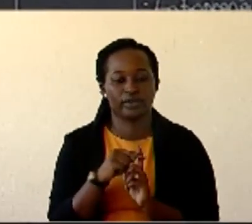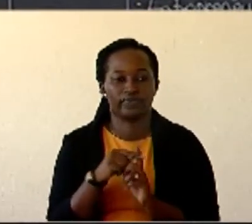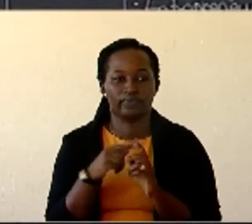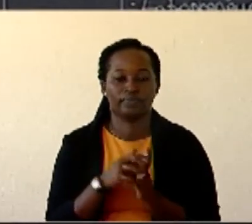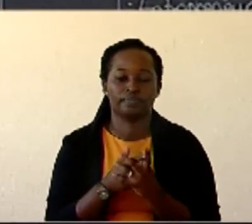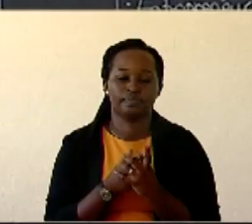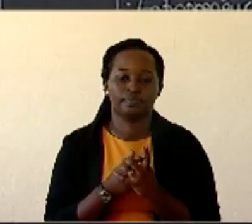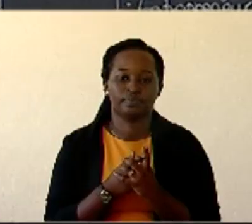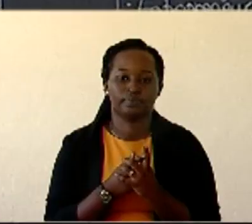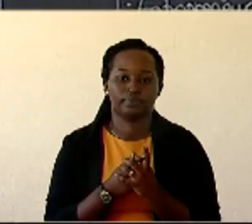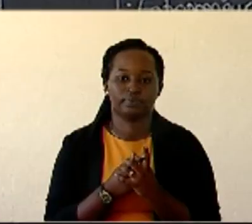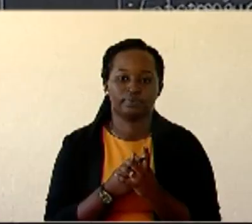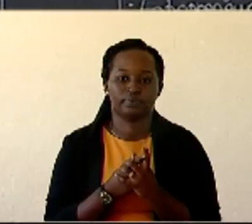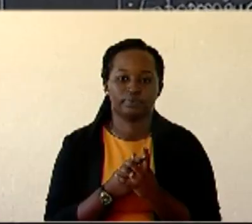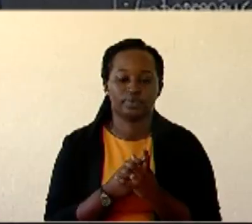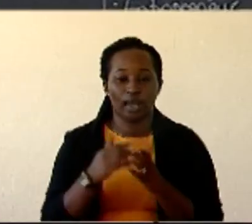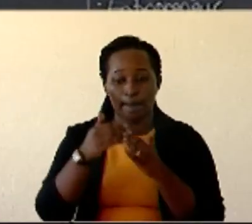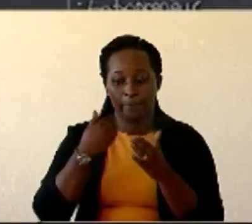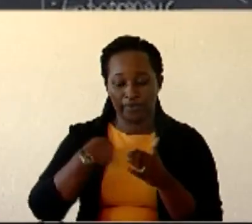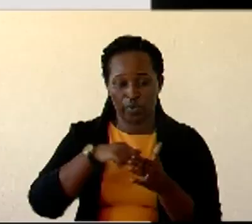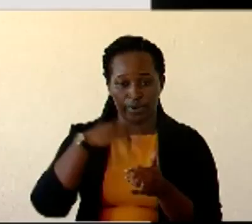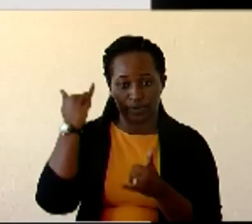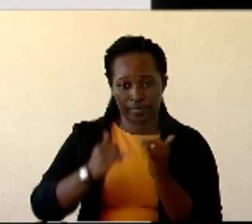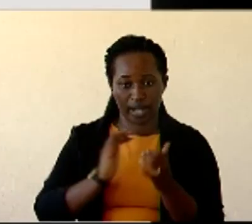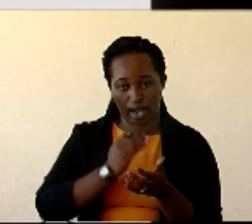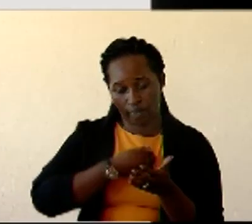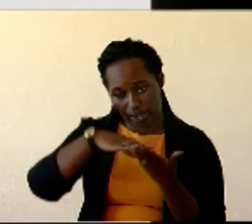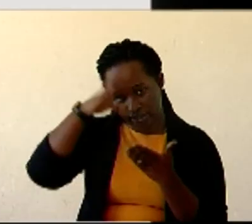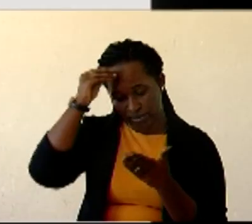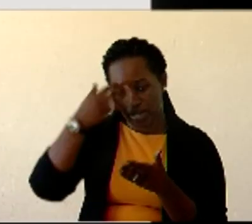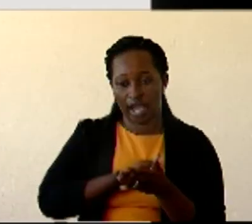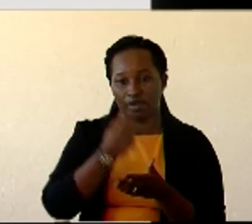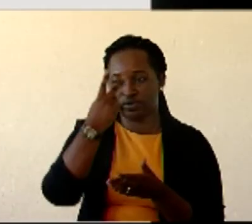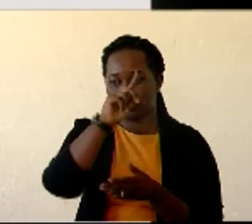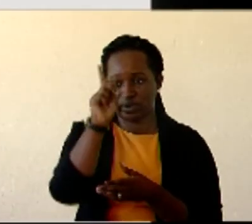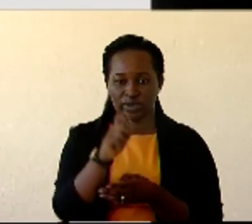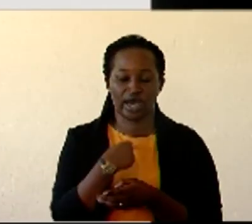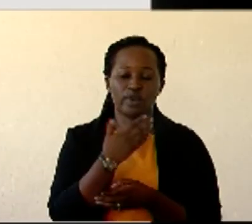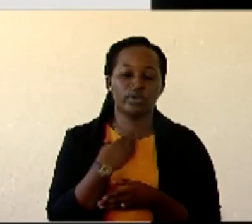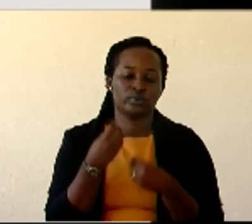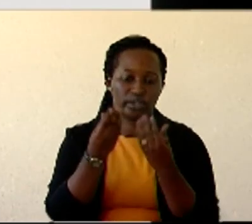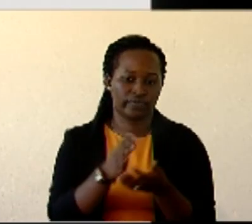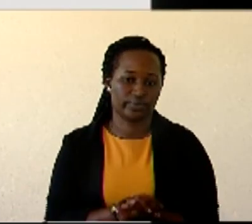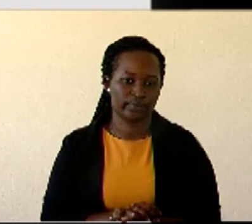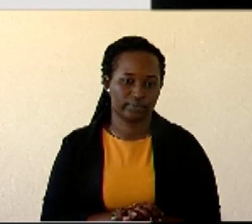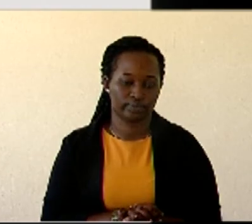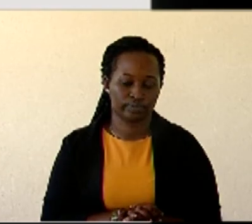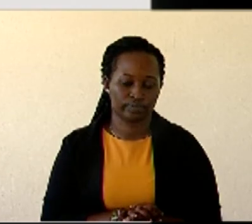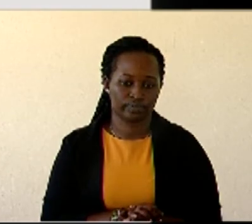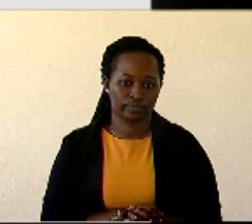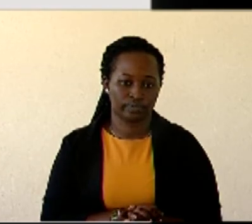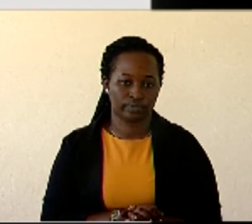way. So before we come to the end of our lesson, I have two questions that I want you to work